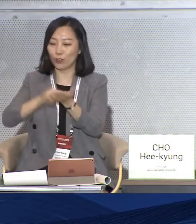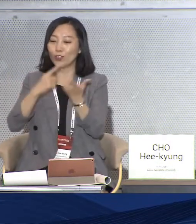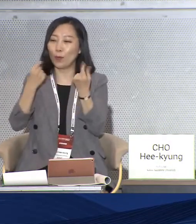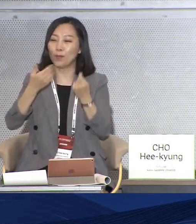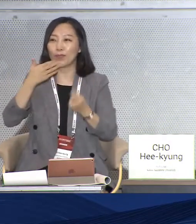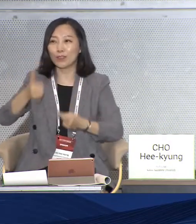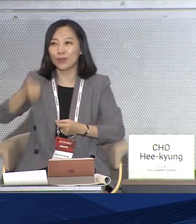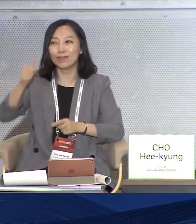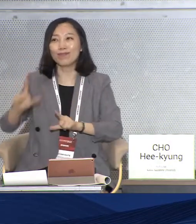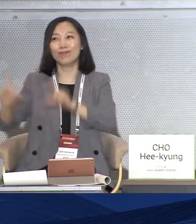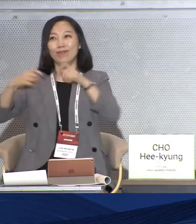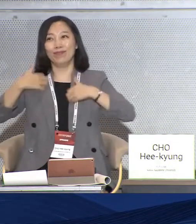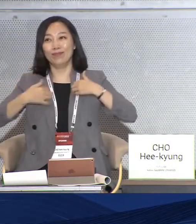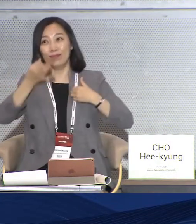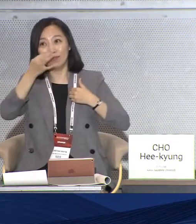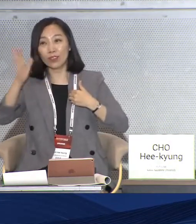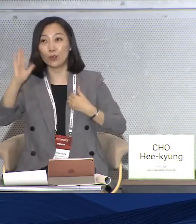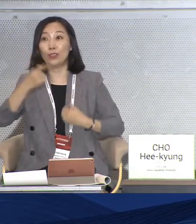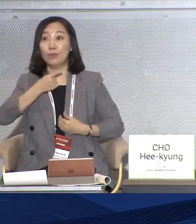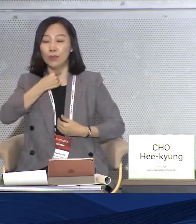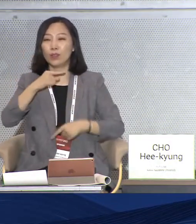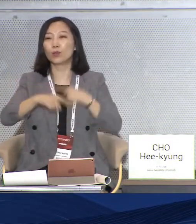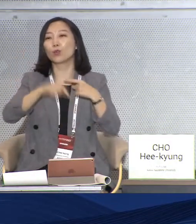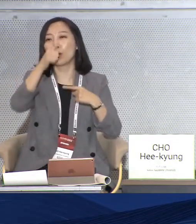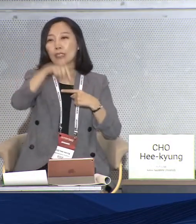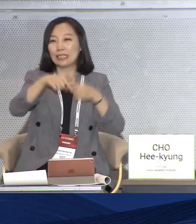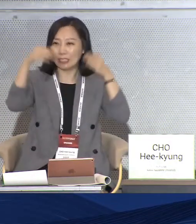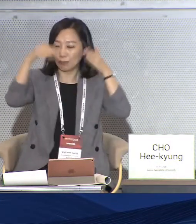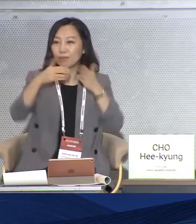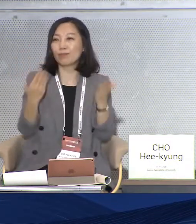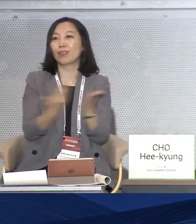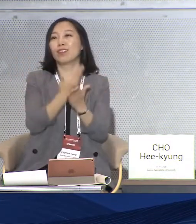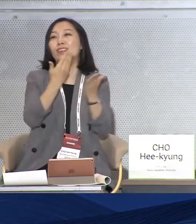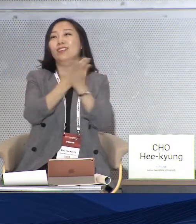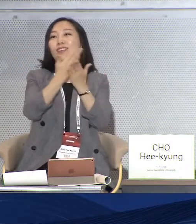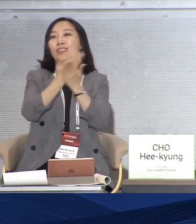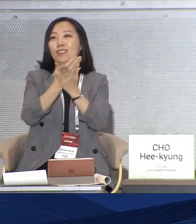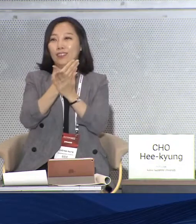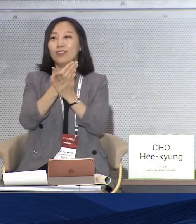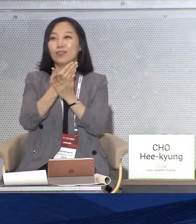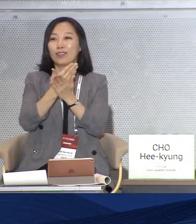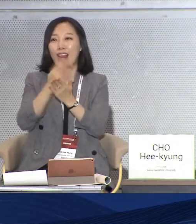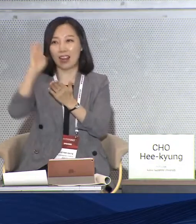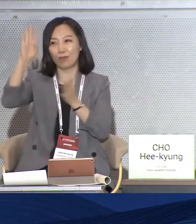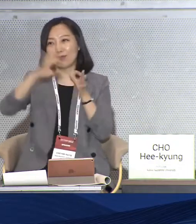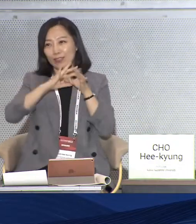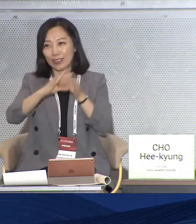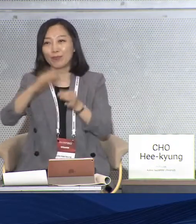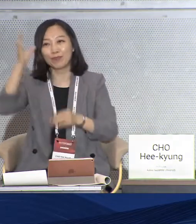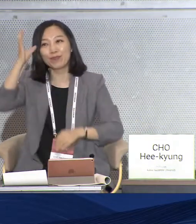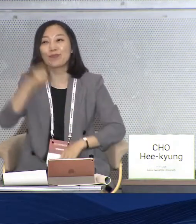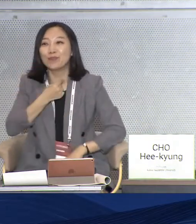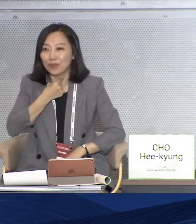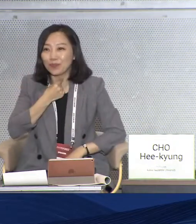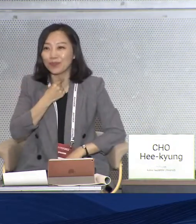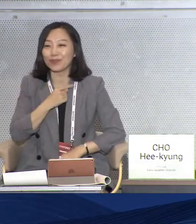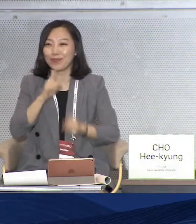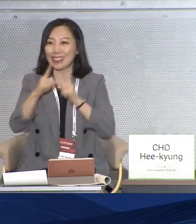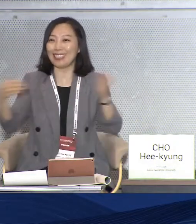in the future. For the people with hearing loss to be free and to have a peaceful life,